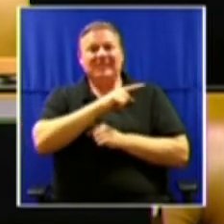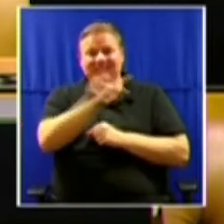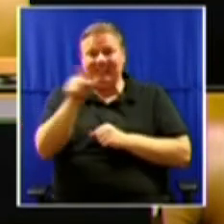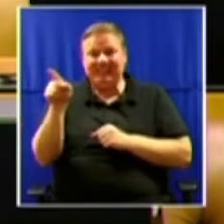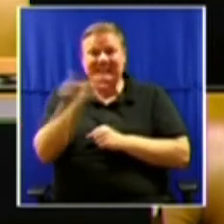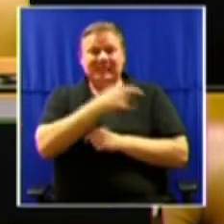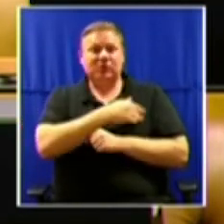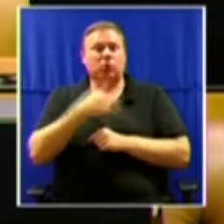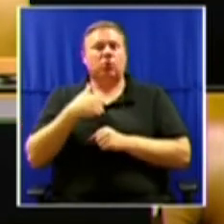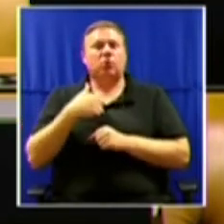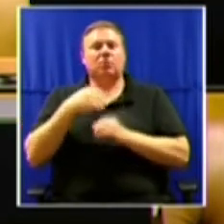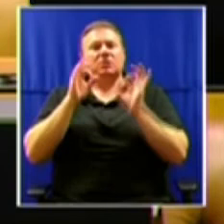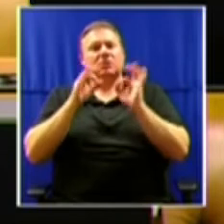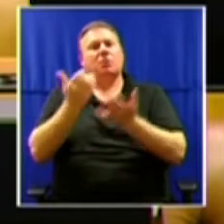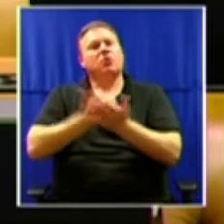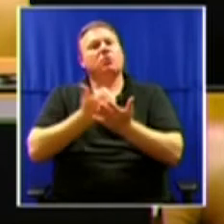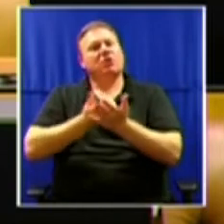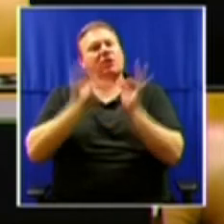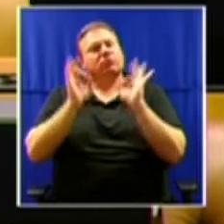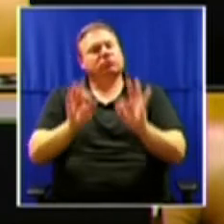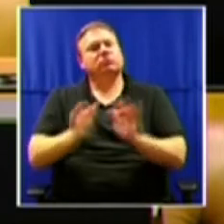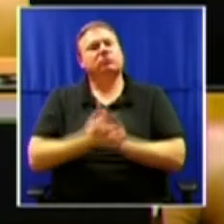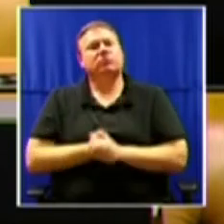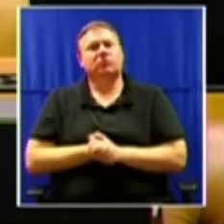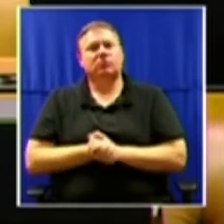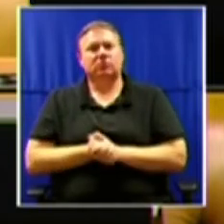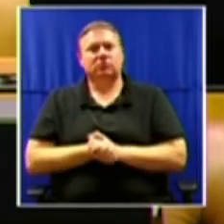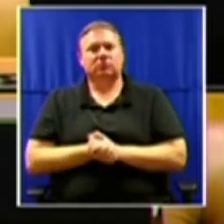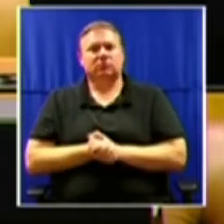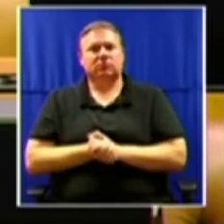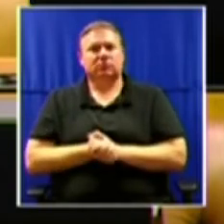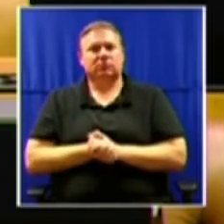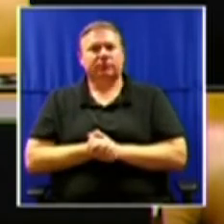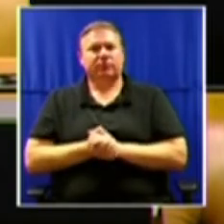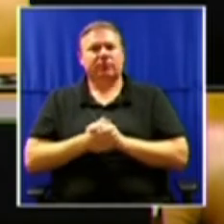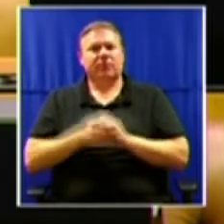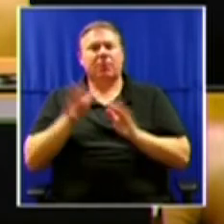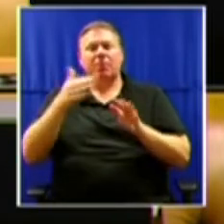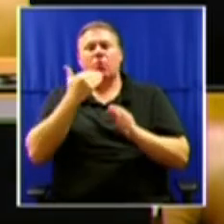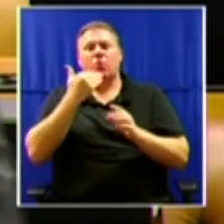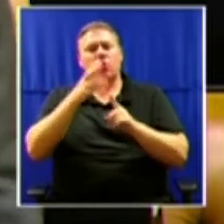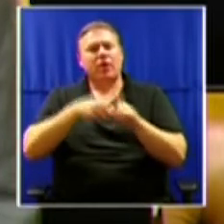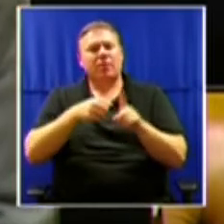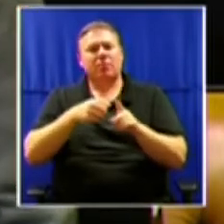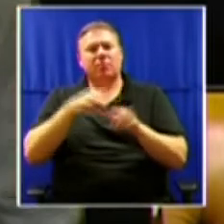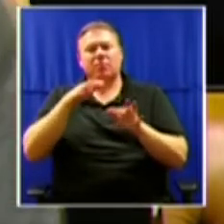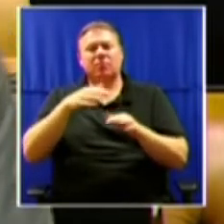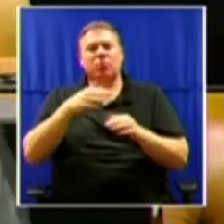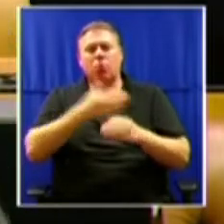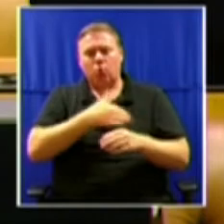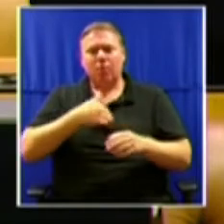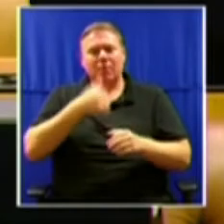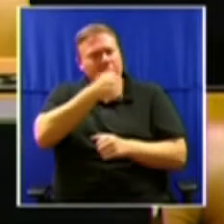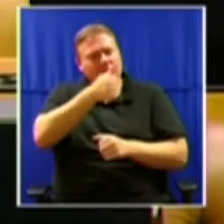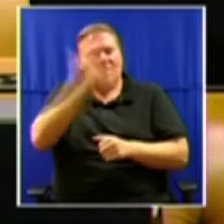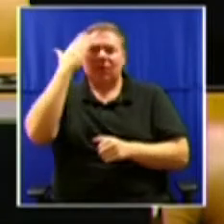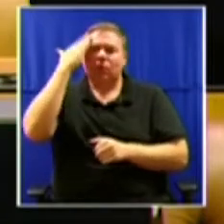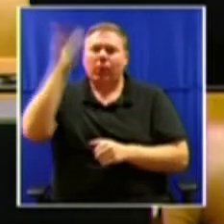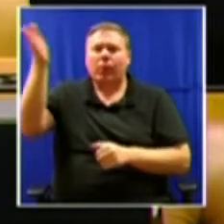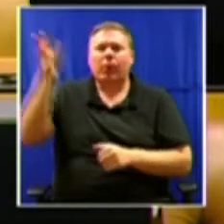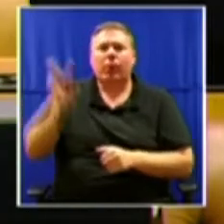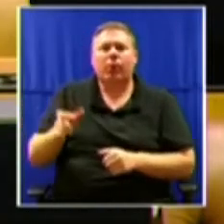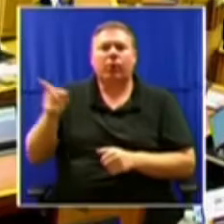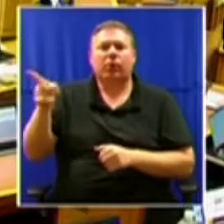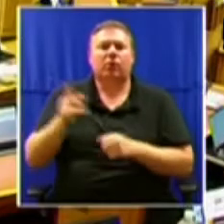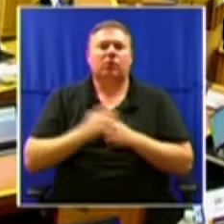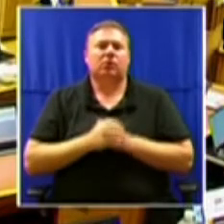who are supposed to be protected, perpetrators are well-known people and at the places where they're supposed to be safe. Thanks.